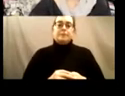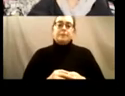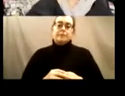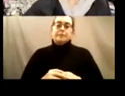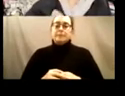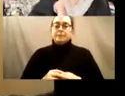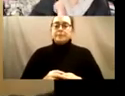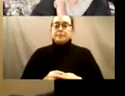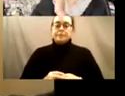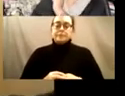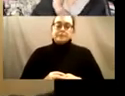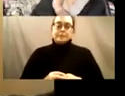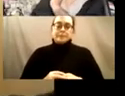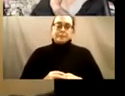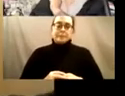slide.